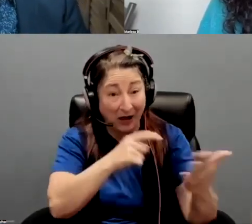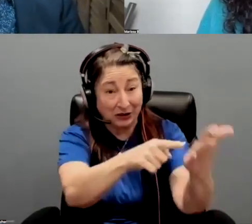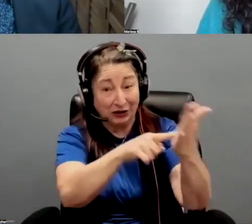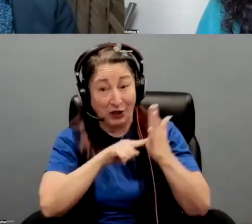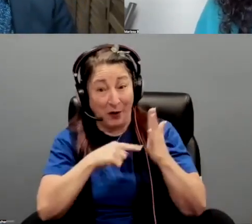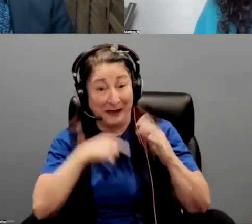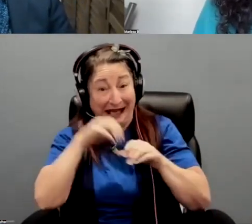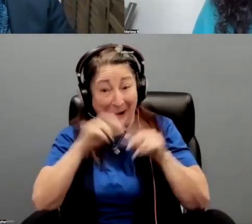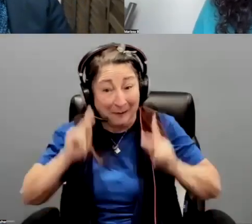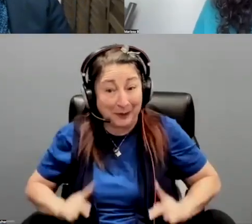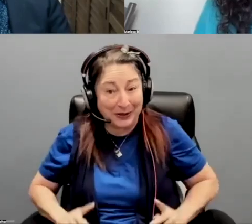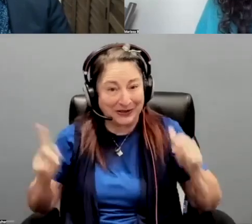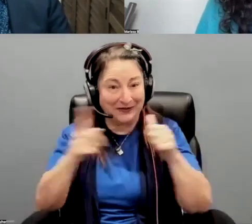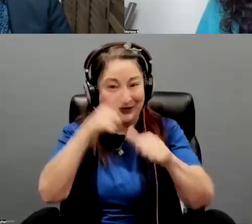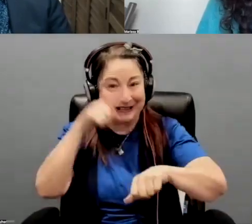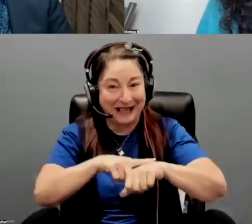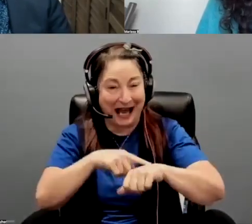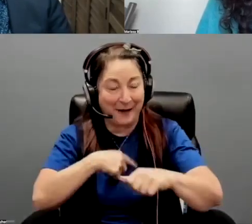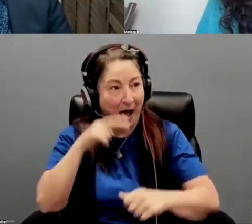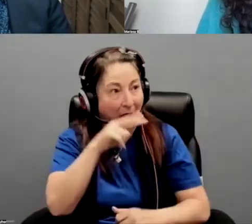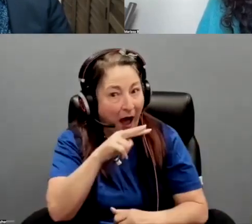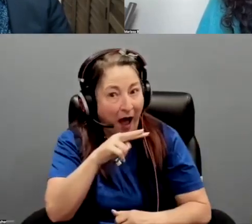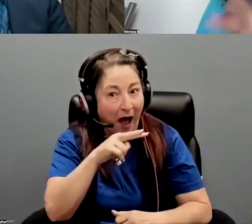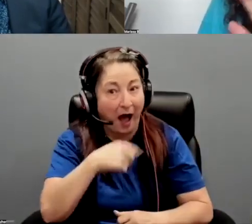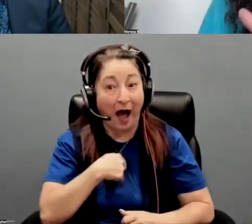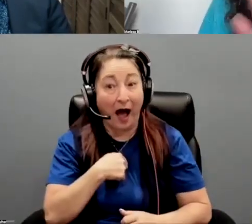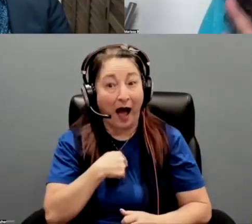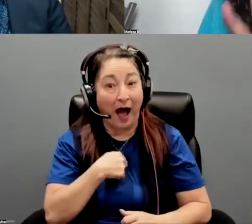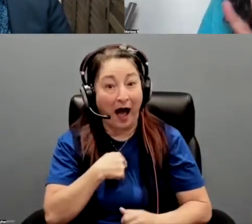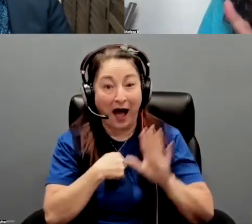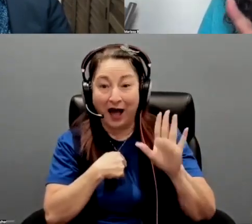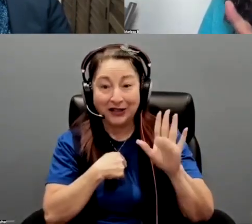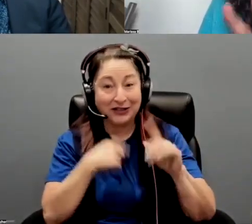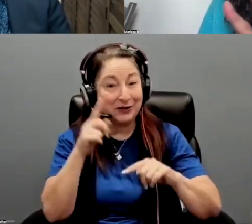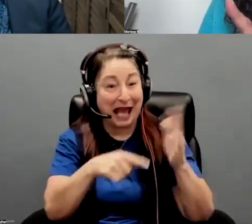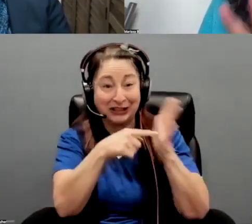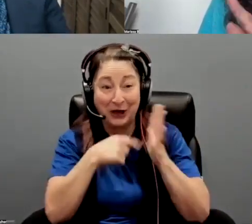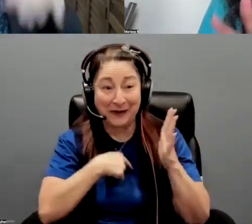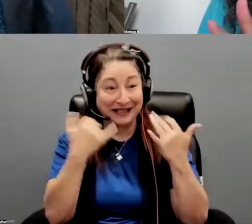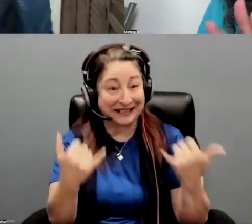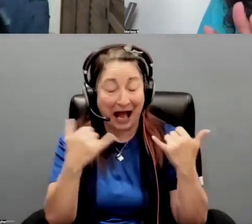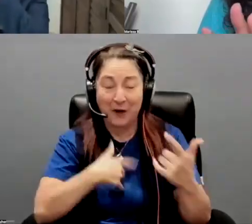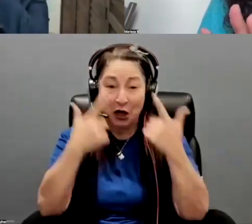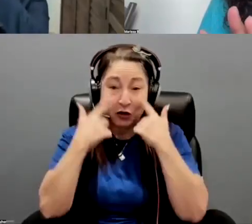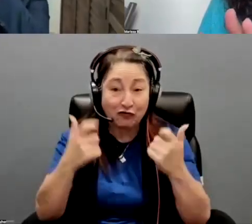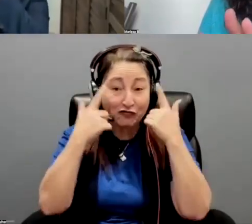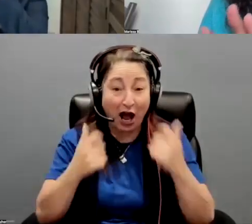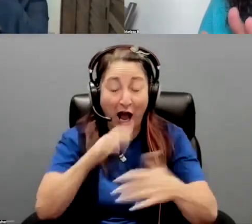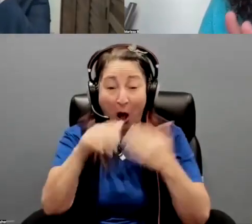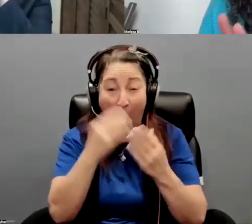me in person for the first time. And I was like, you guys cannot show me this right now. I'm gonna sob all my makeup